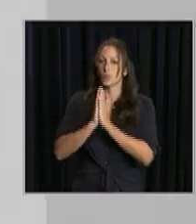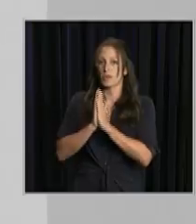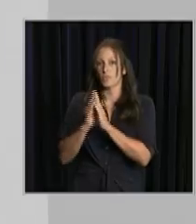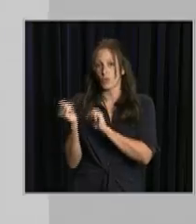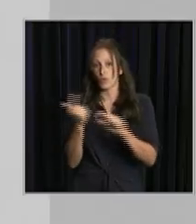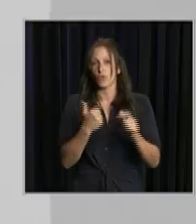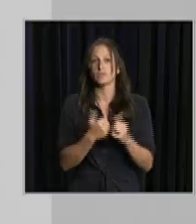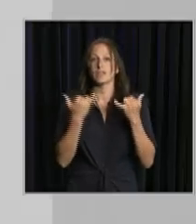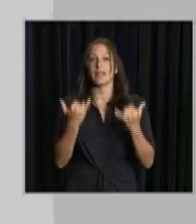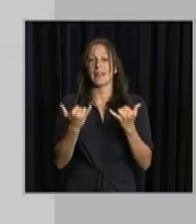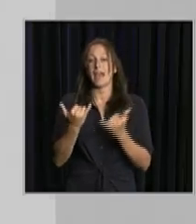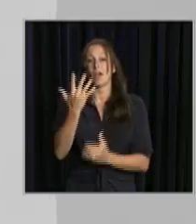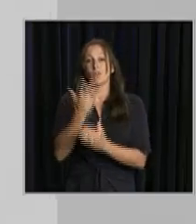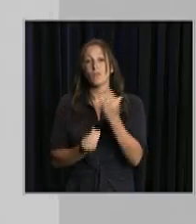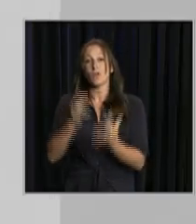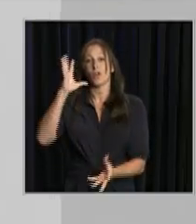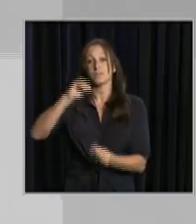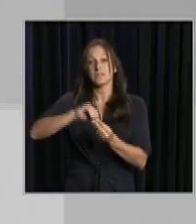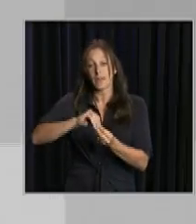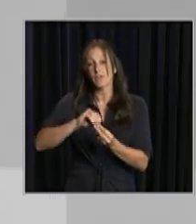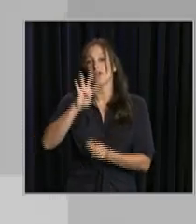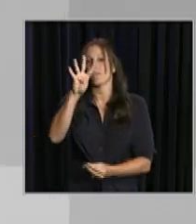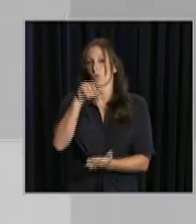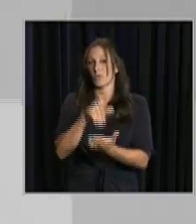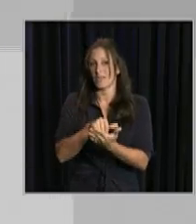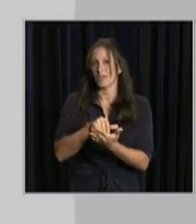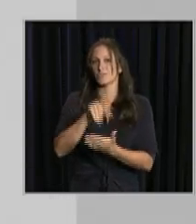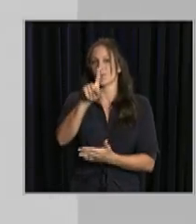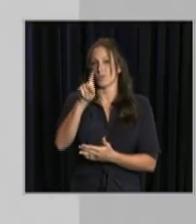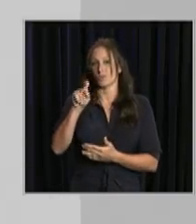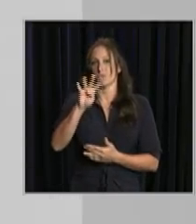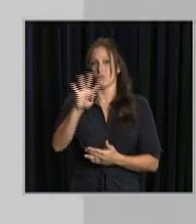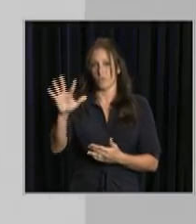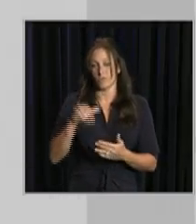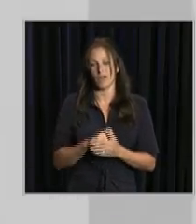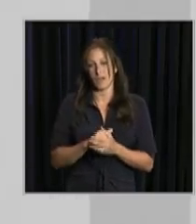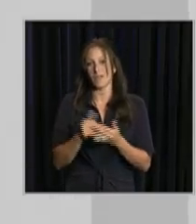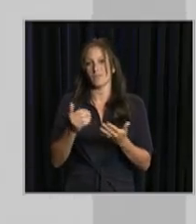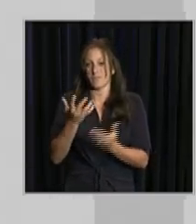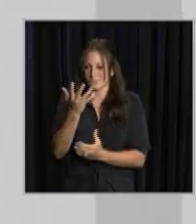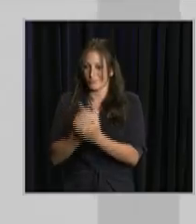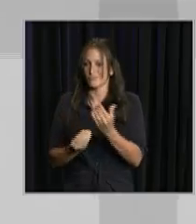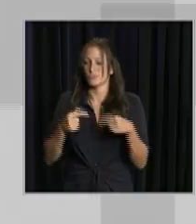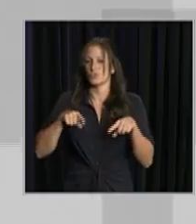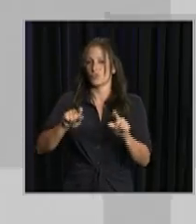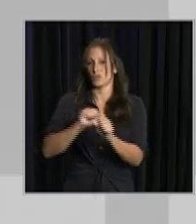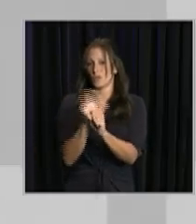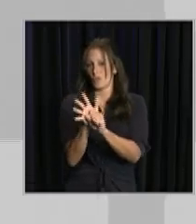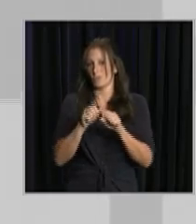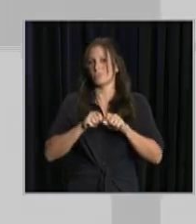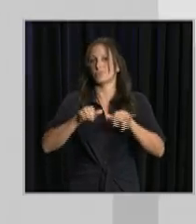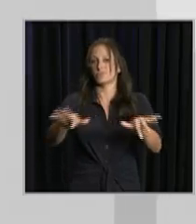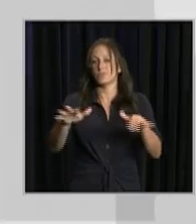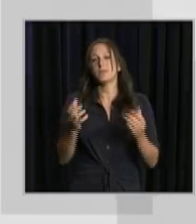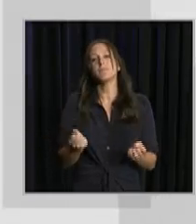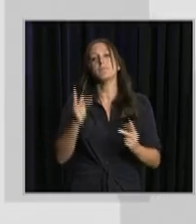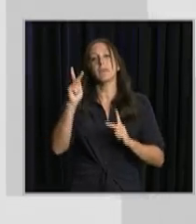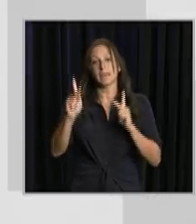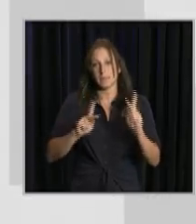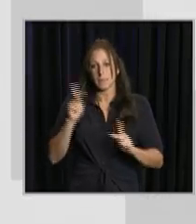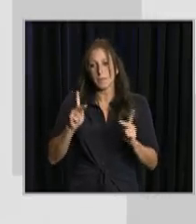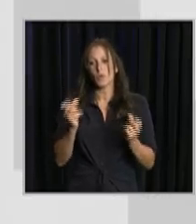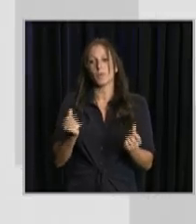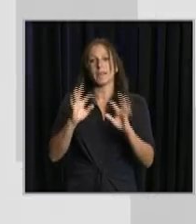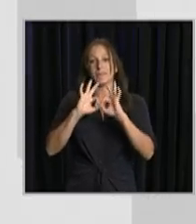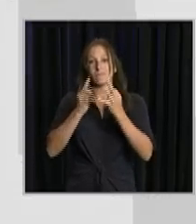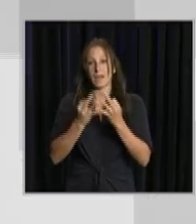4,000 of our neighbors that we've lost during this pandemic, and so we know many families are without, and we need to remember them